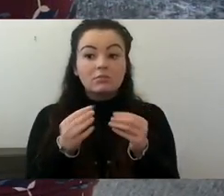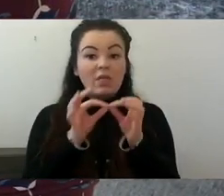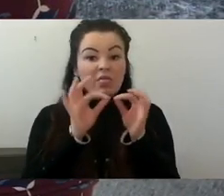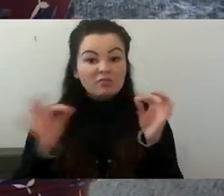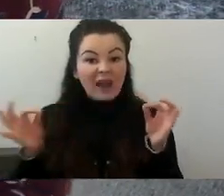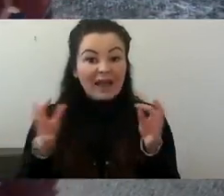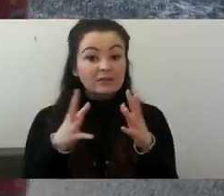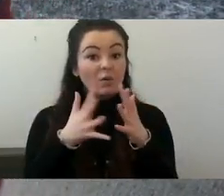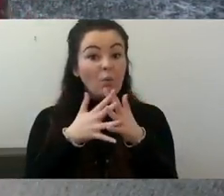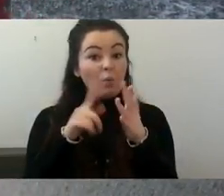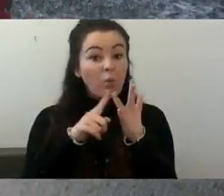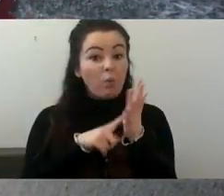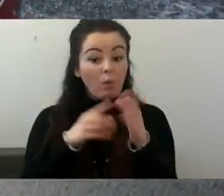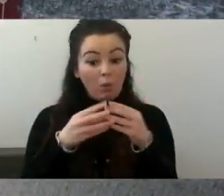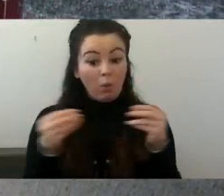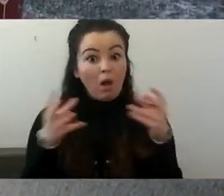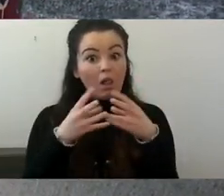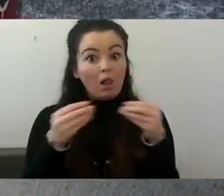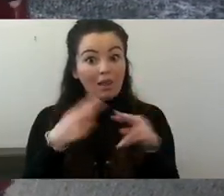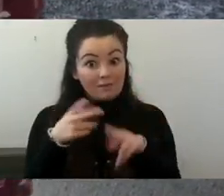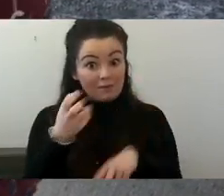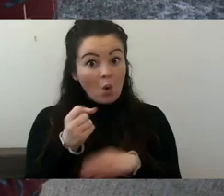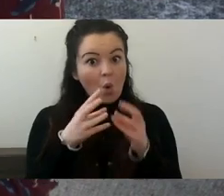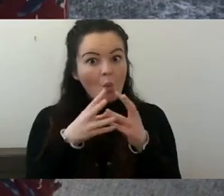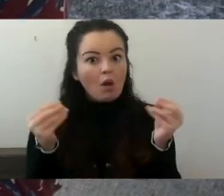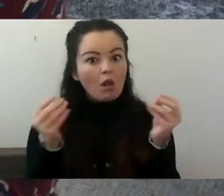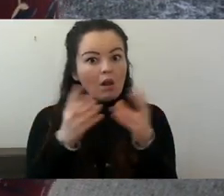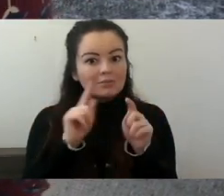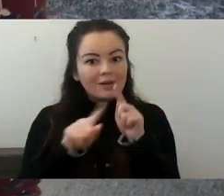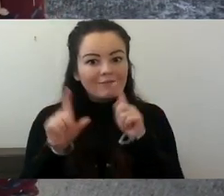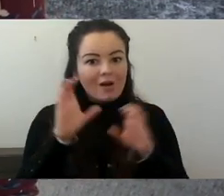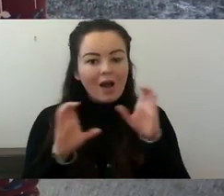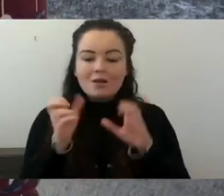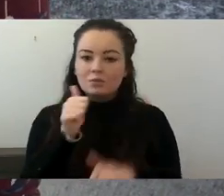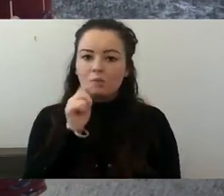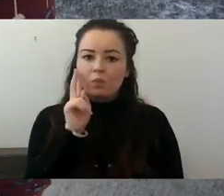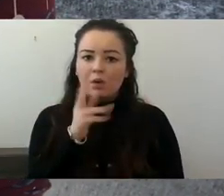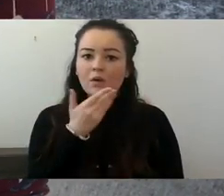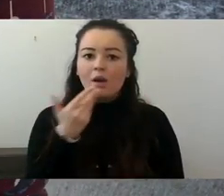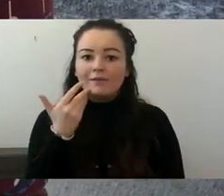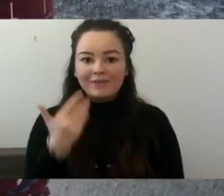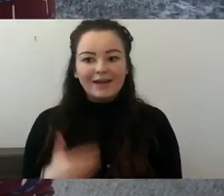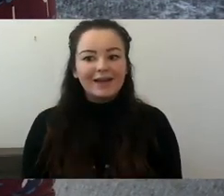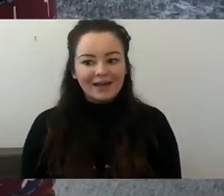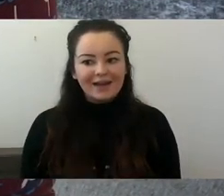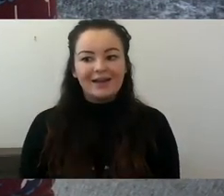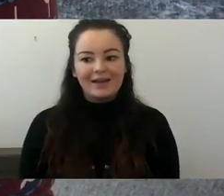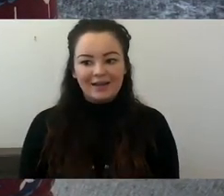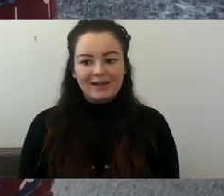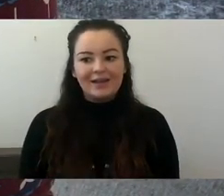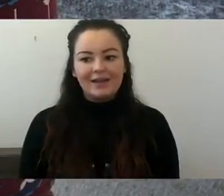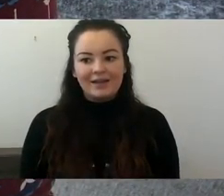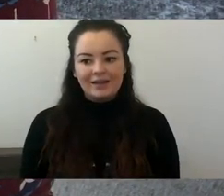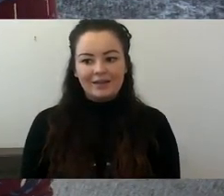cotton, thread or wool. Wool would look very nice if you've got some wool in different colours.